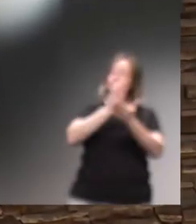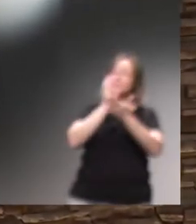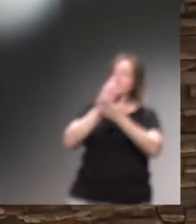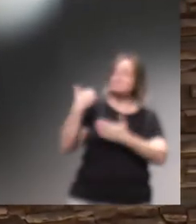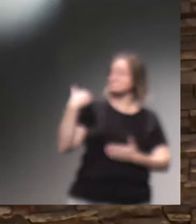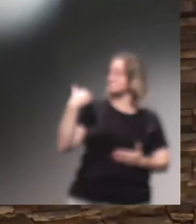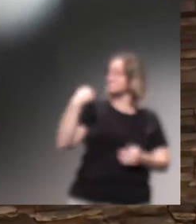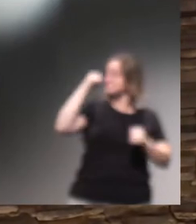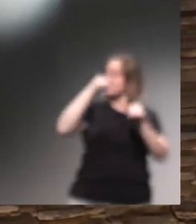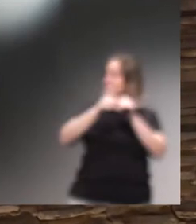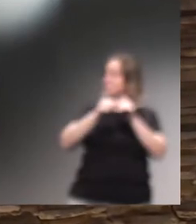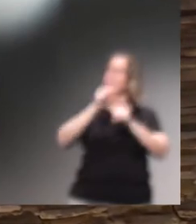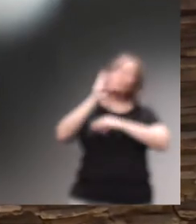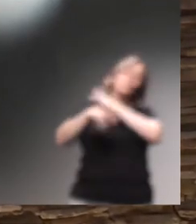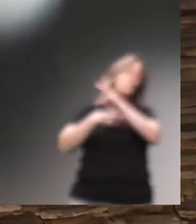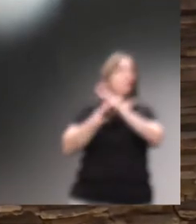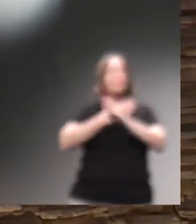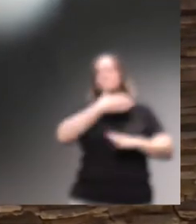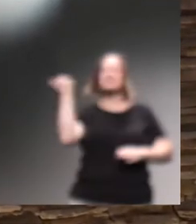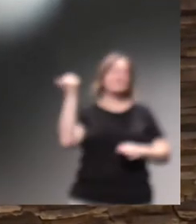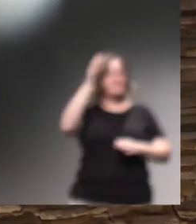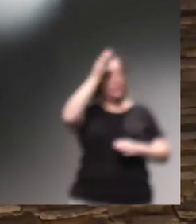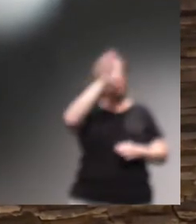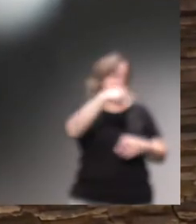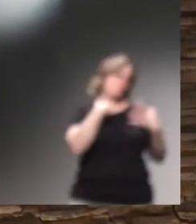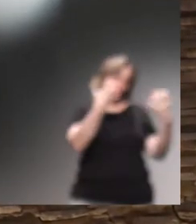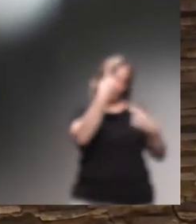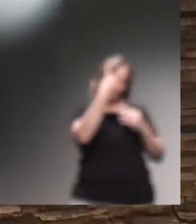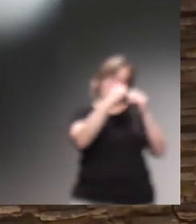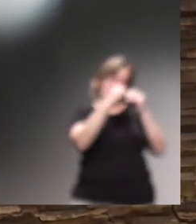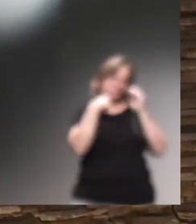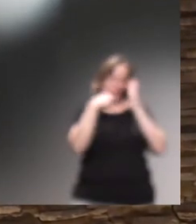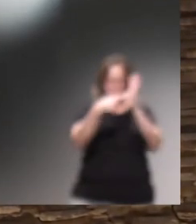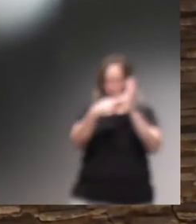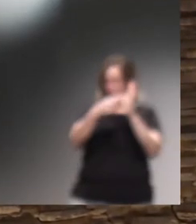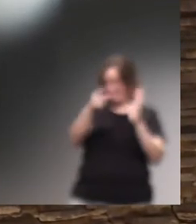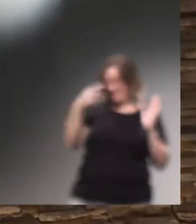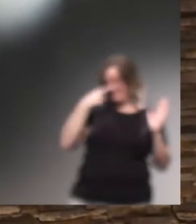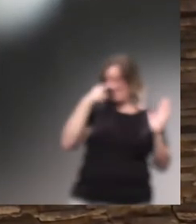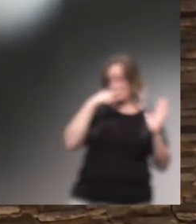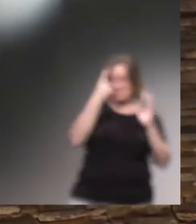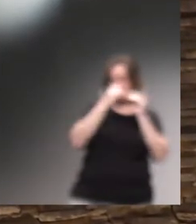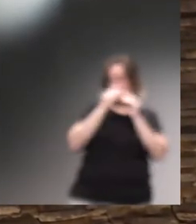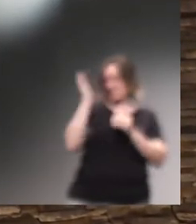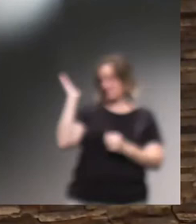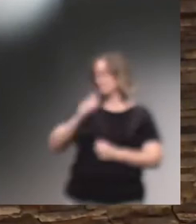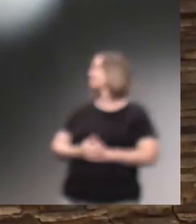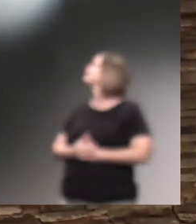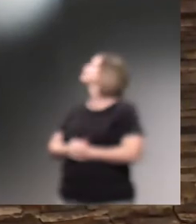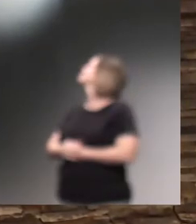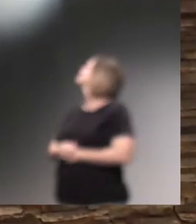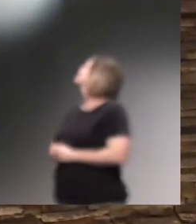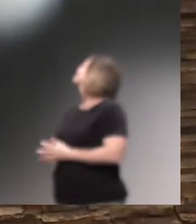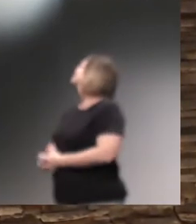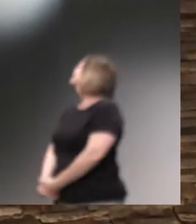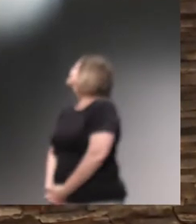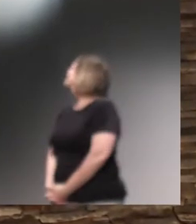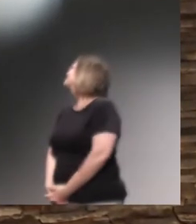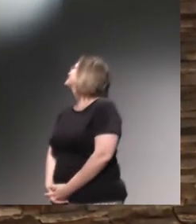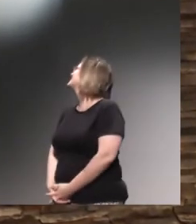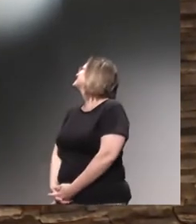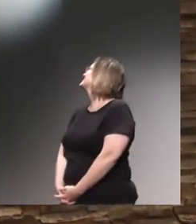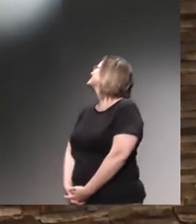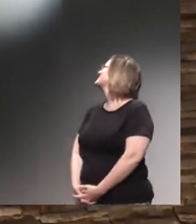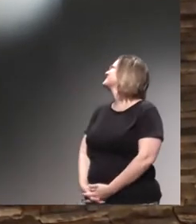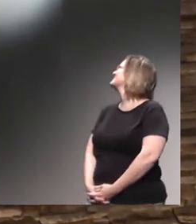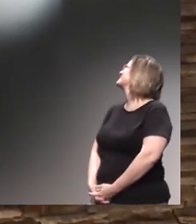about the world's best father, and I've got one more I'd like to show you if you're okay with it. So let's go ahead and...